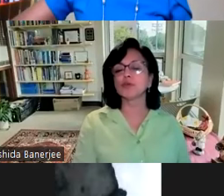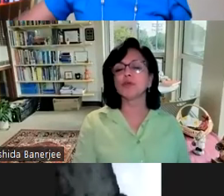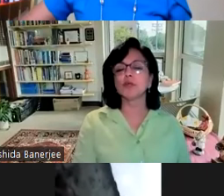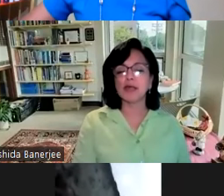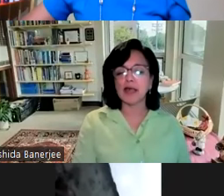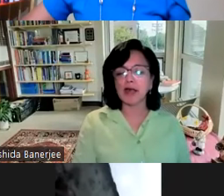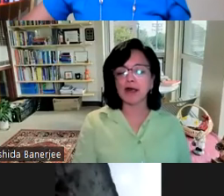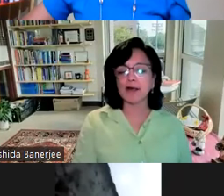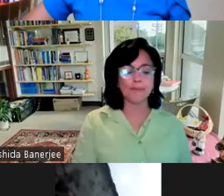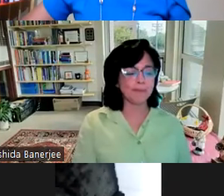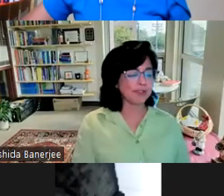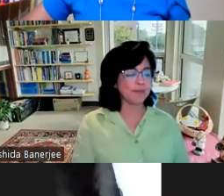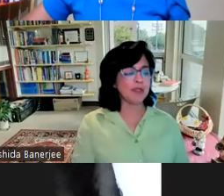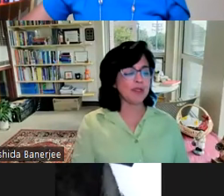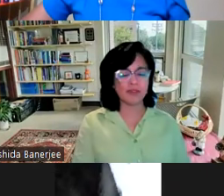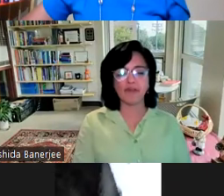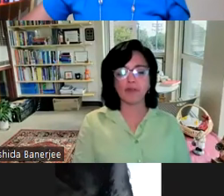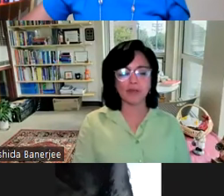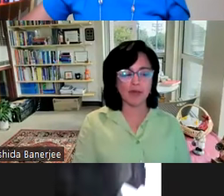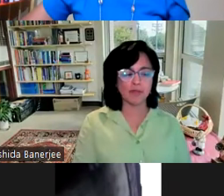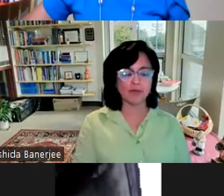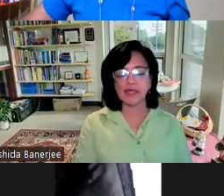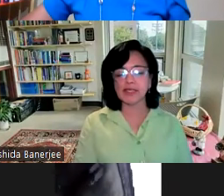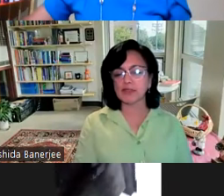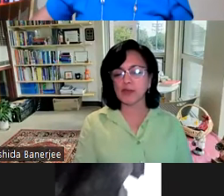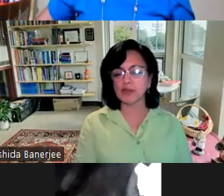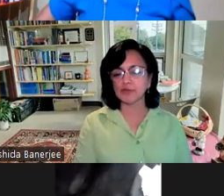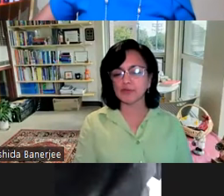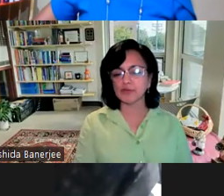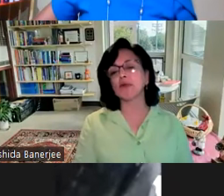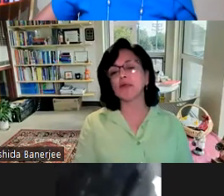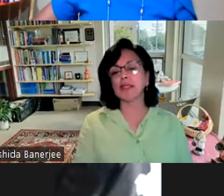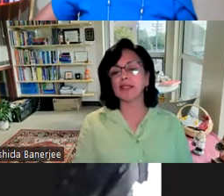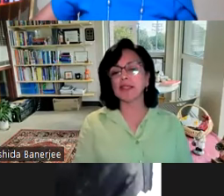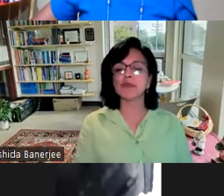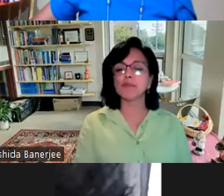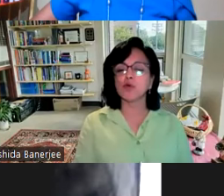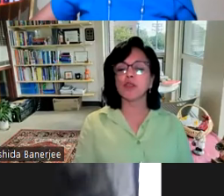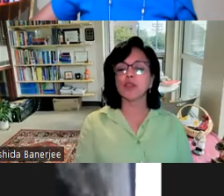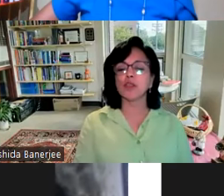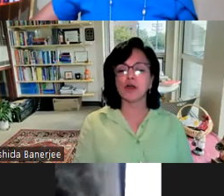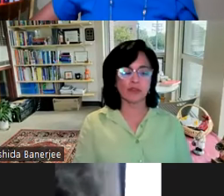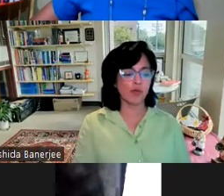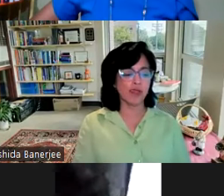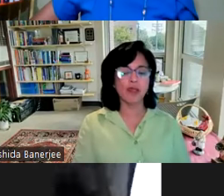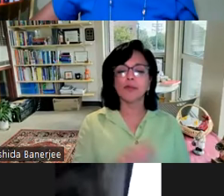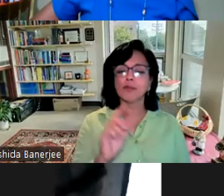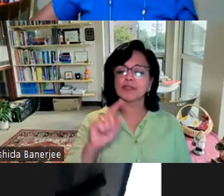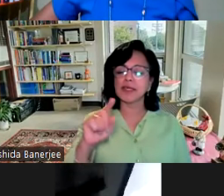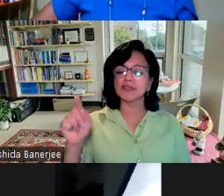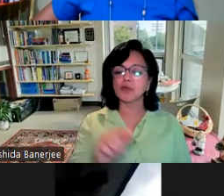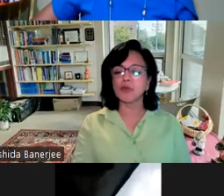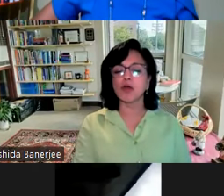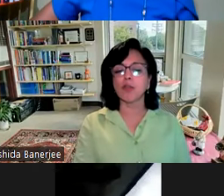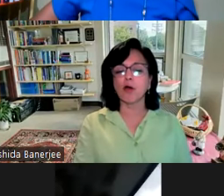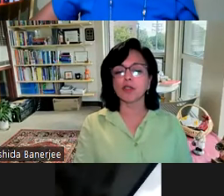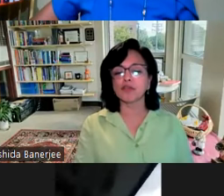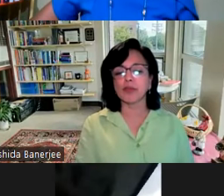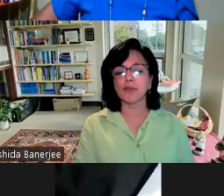to speak with the family members as and when you see them and let them know along the way, because that is what we